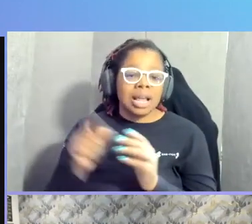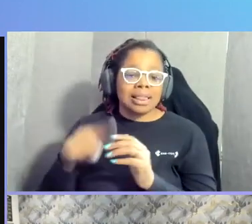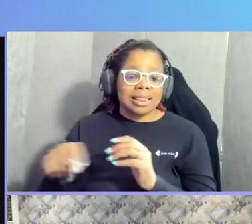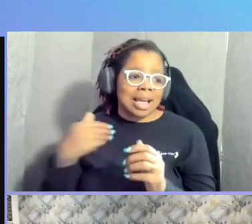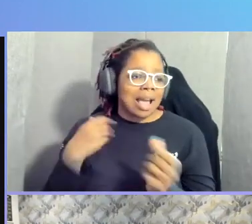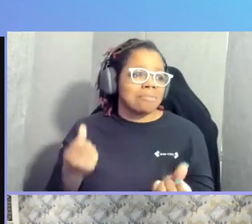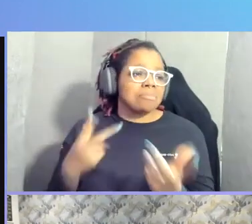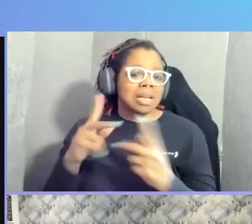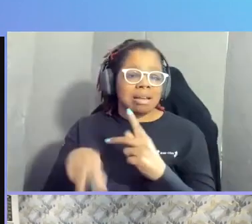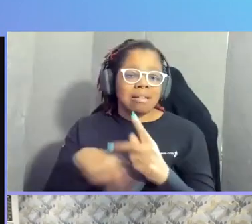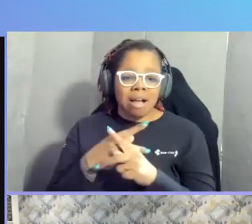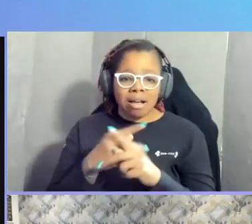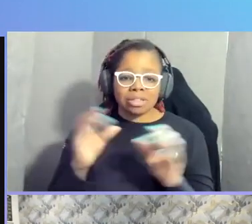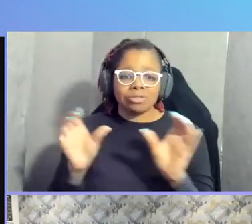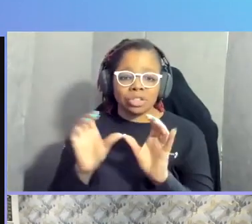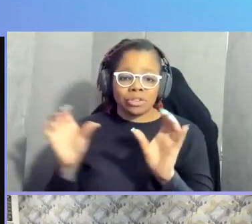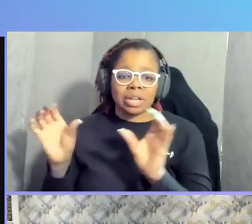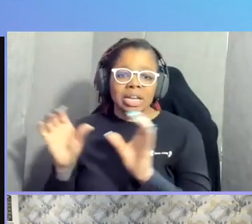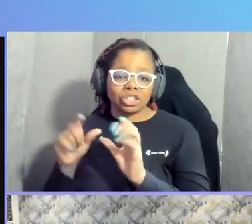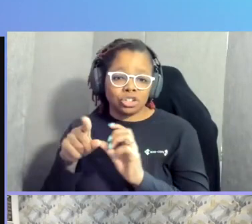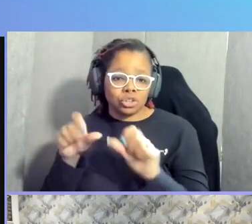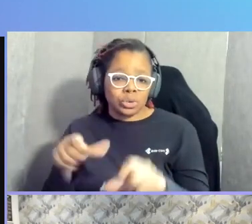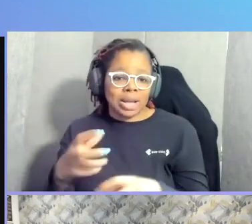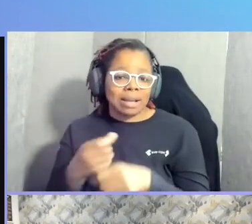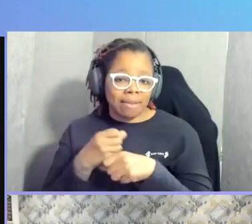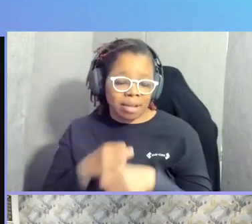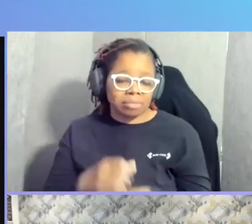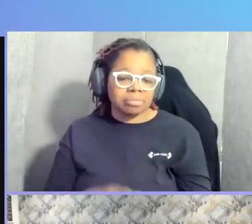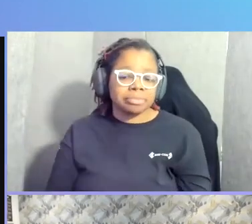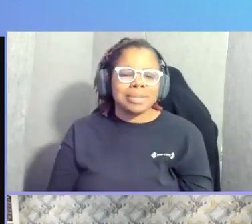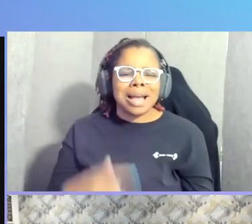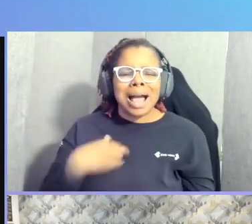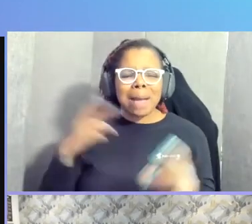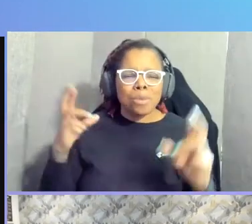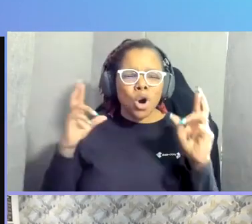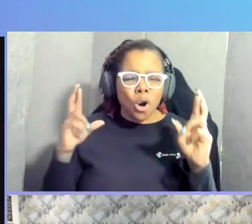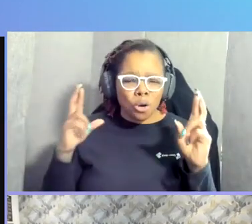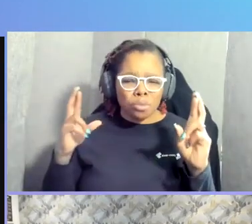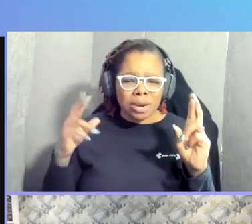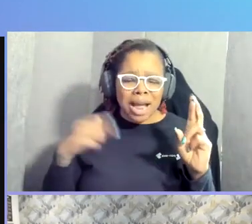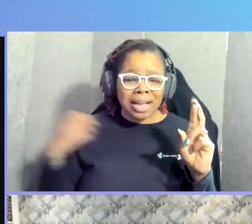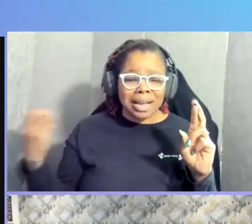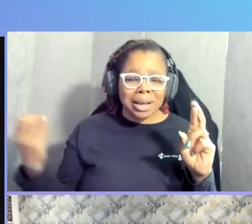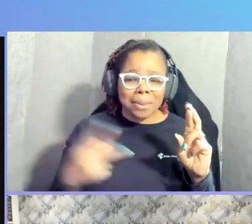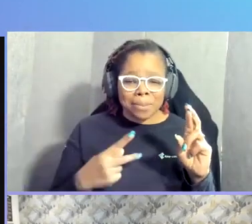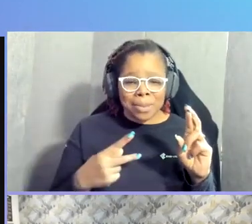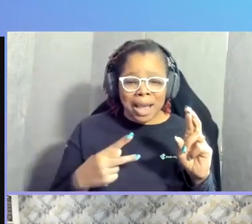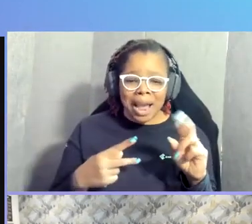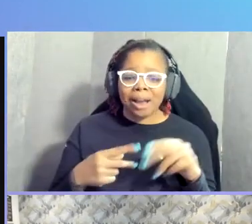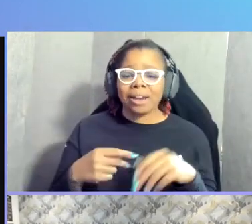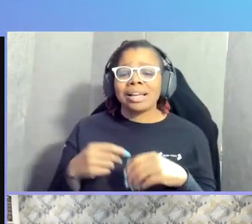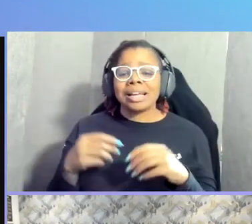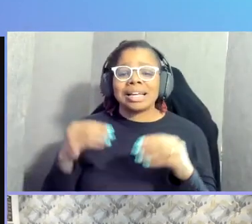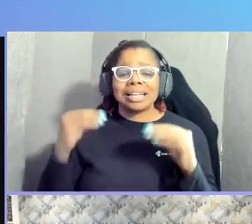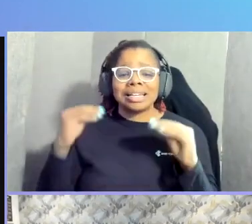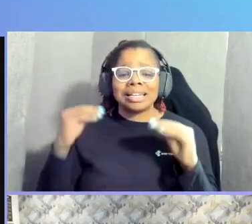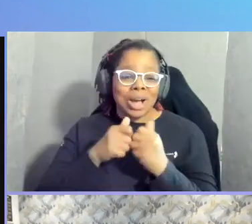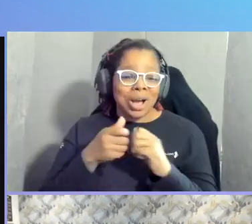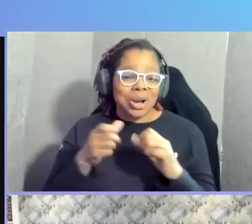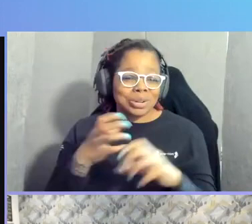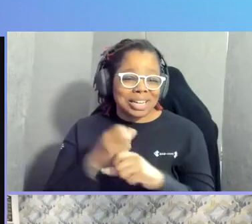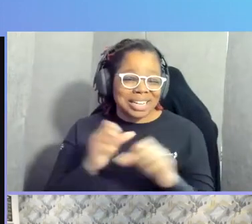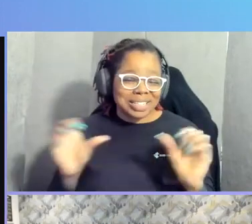many types of certifications that you can get. And I'm hoping that I can come back here in the future to teach you how to get a